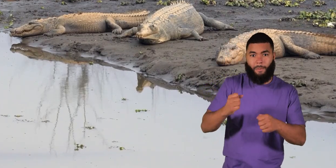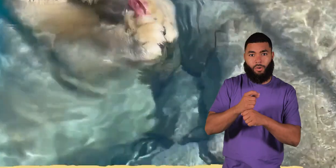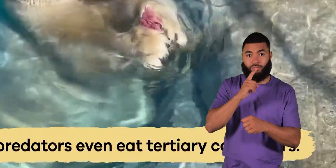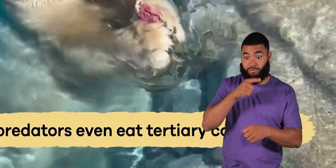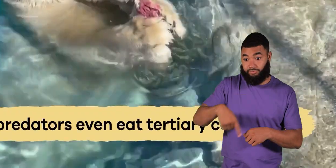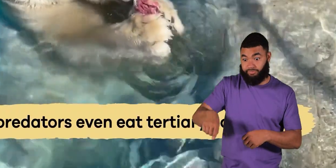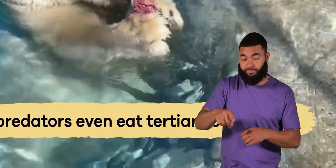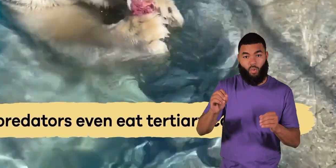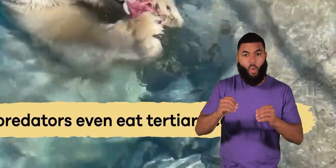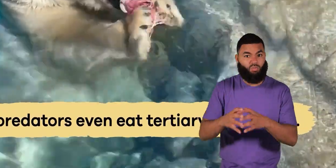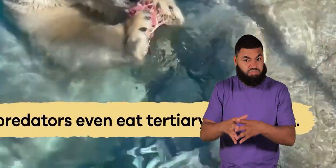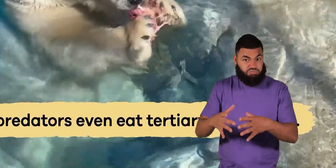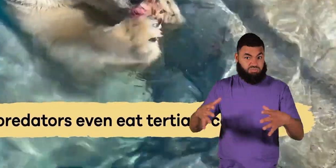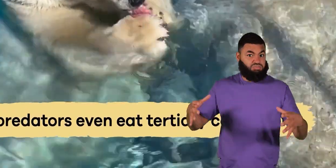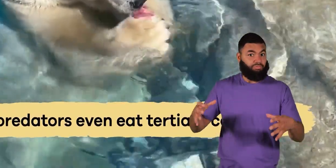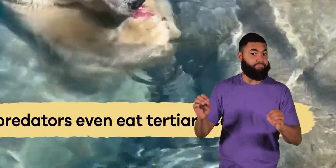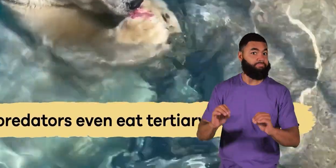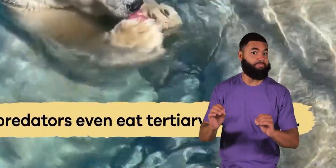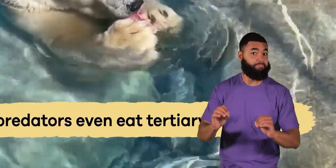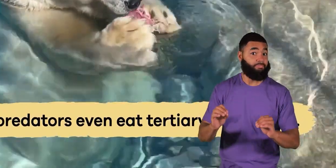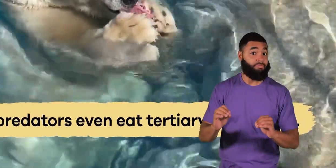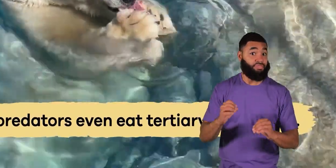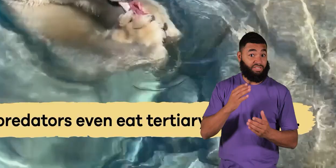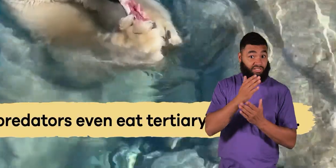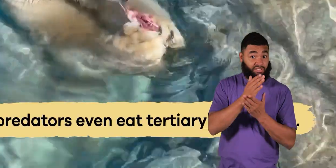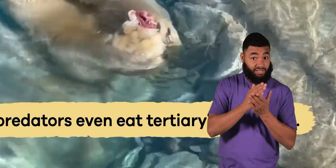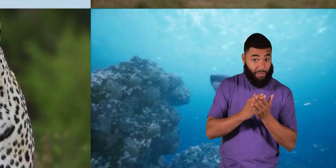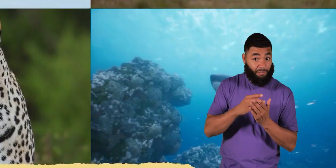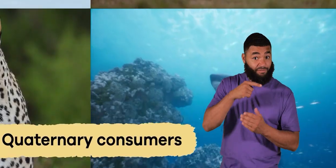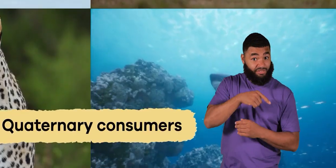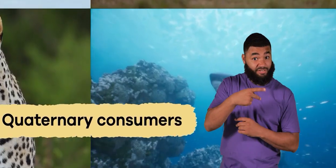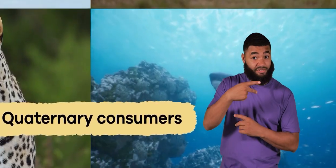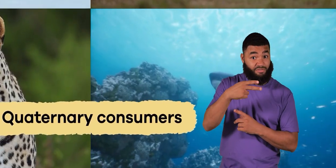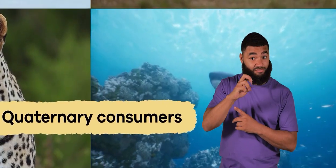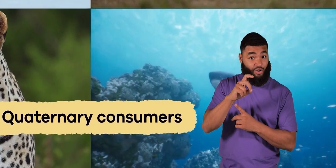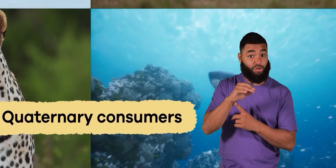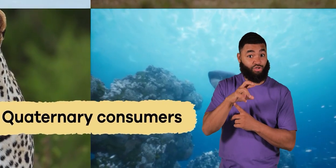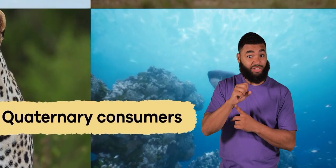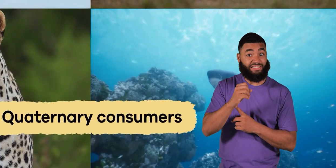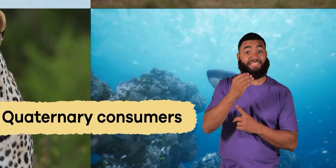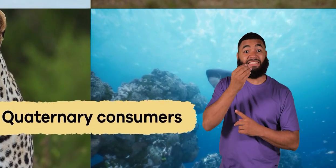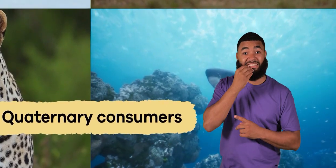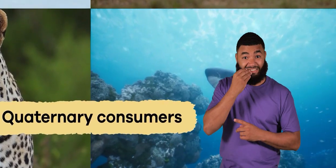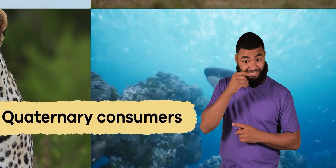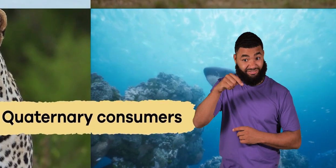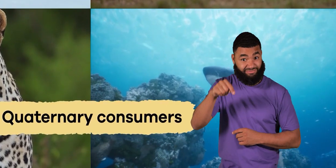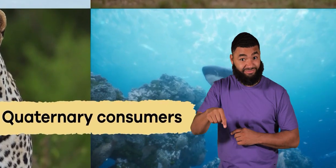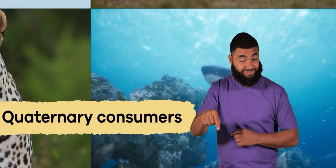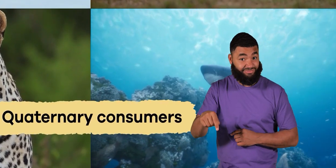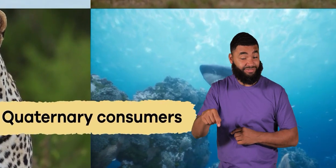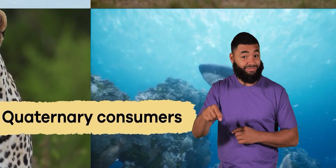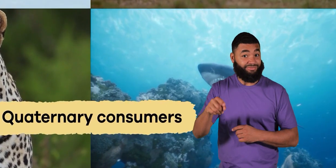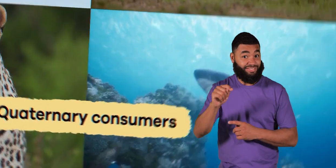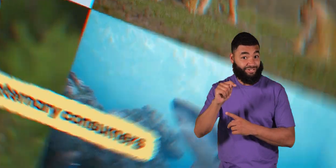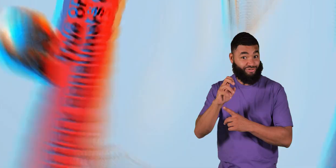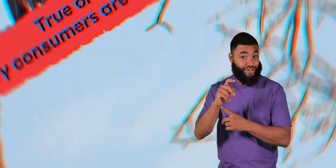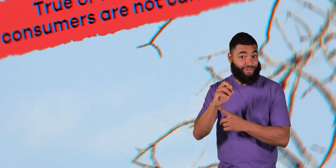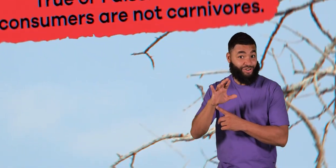Some of these predators even eat tertiary consumers, which makes them quaternary consumers.